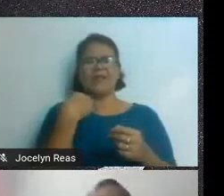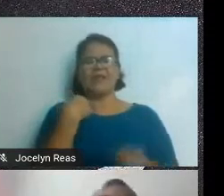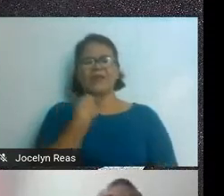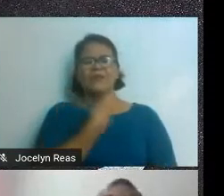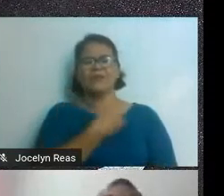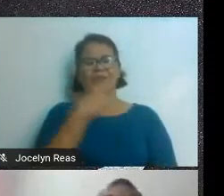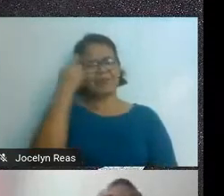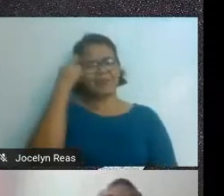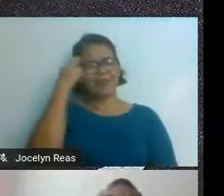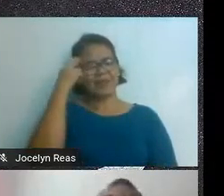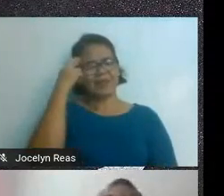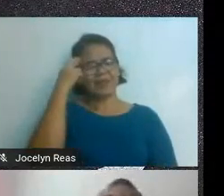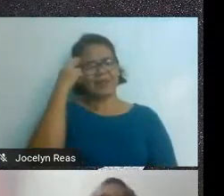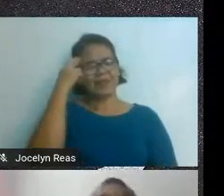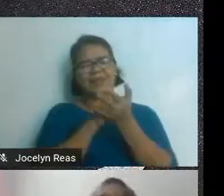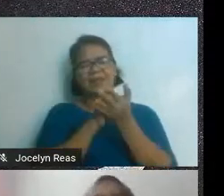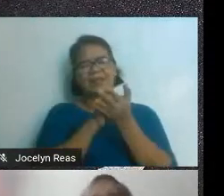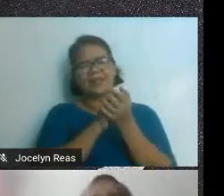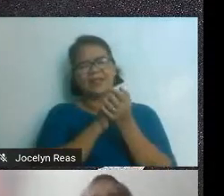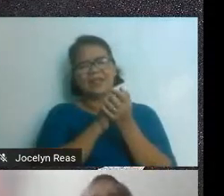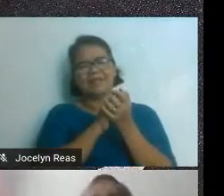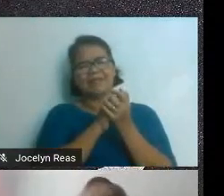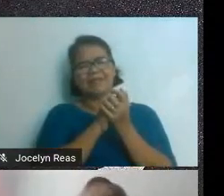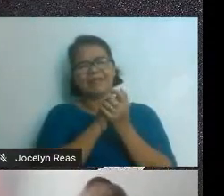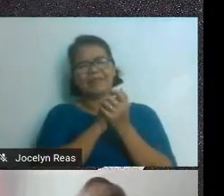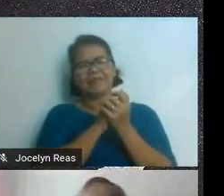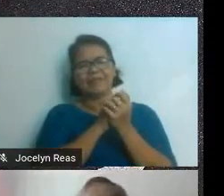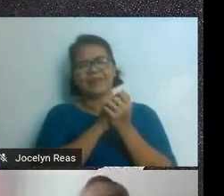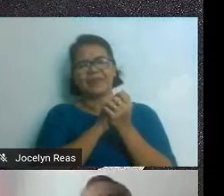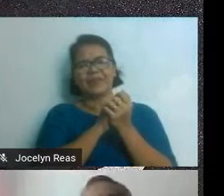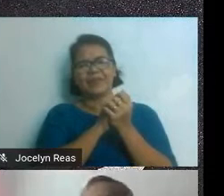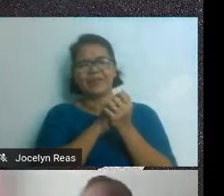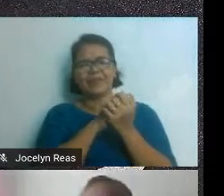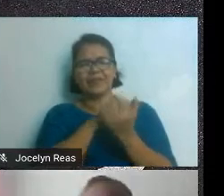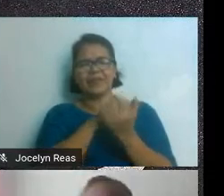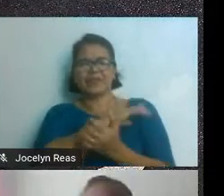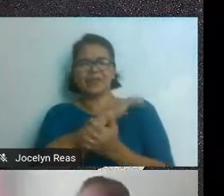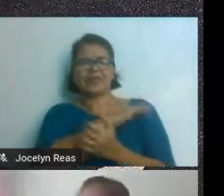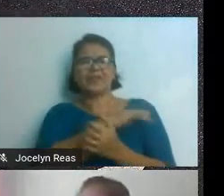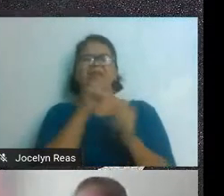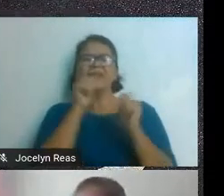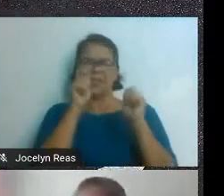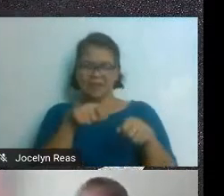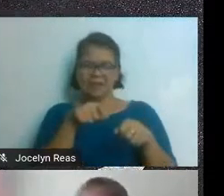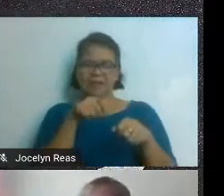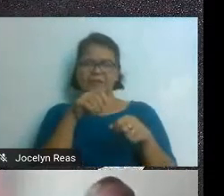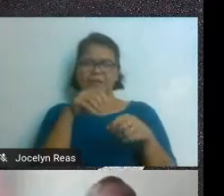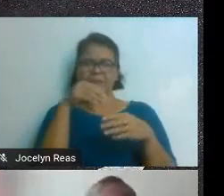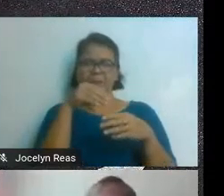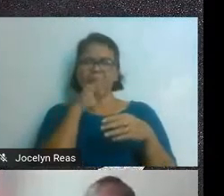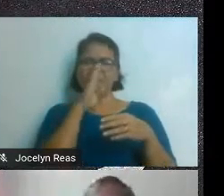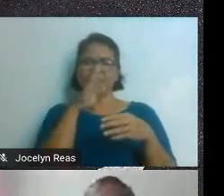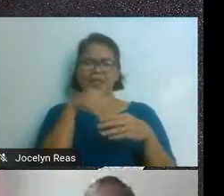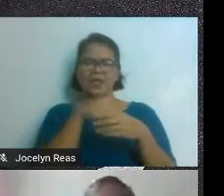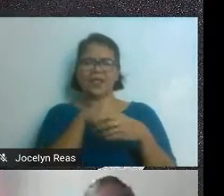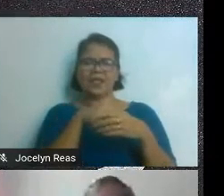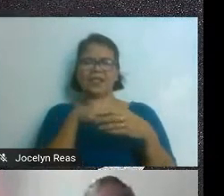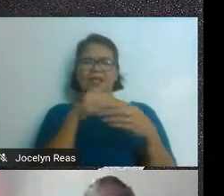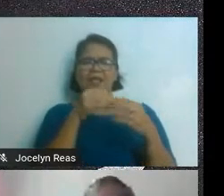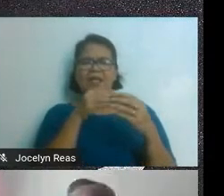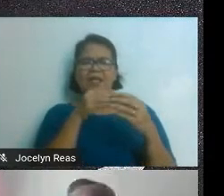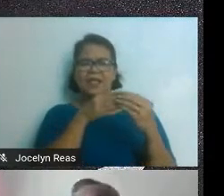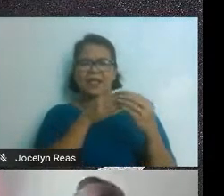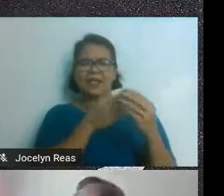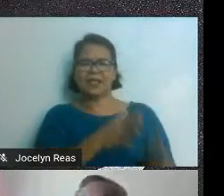kung ano yung mga characteristics na dapat nandyan sa leader, I created my own acronym. And I call it, my